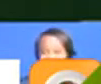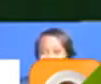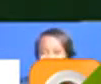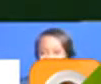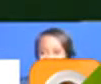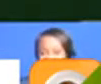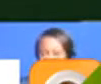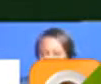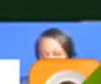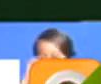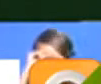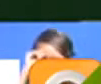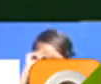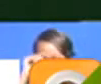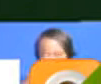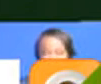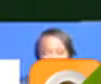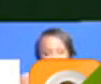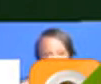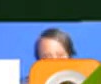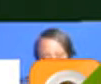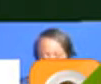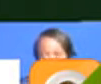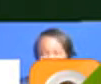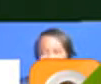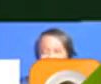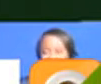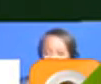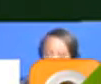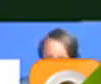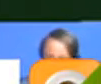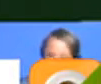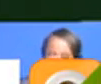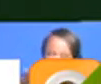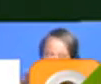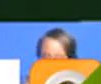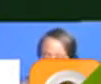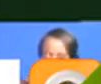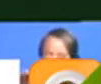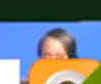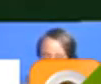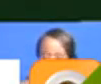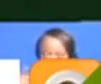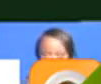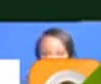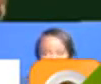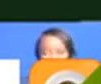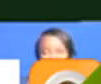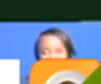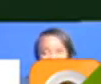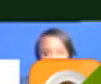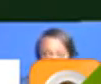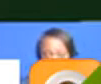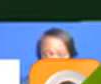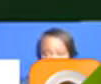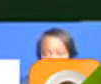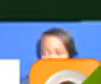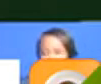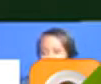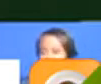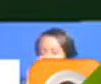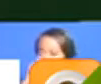to be to every part of the Republic of Kenya, making sure that if we move